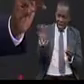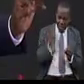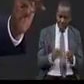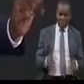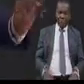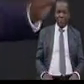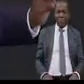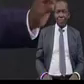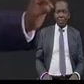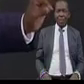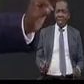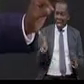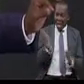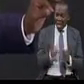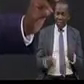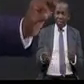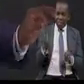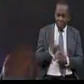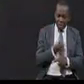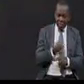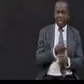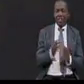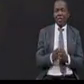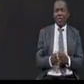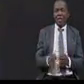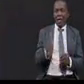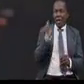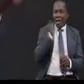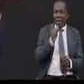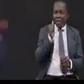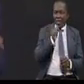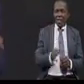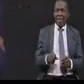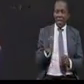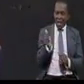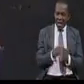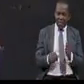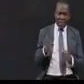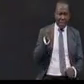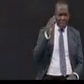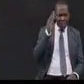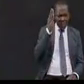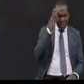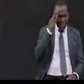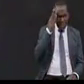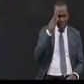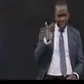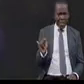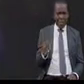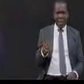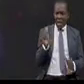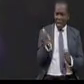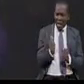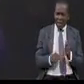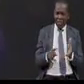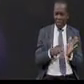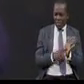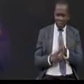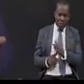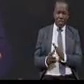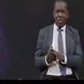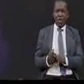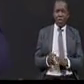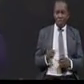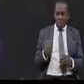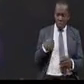multiplication. Every day, every little realization. Every day, every little demonstration. We're moving on, we're moving on,